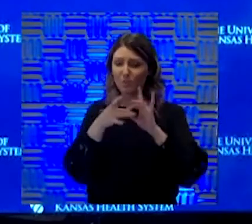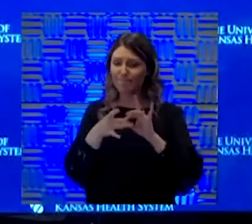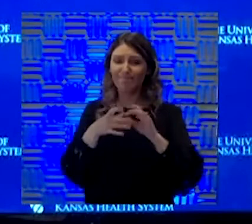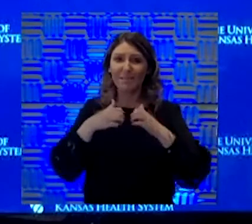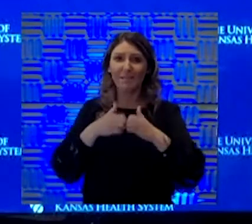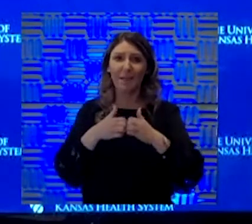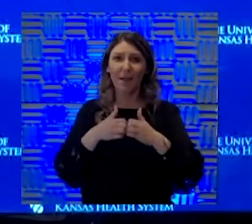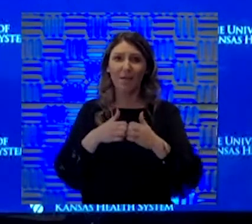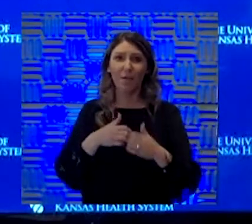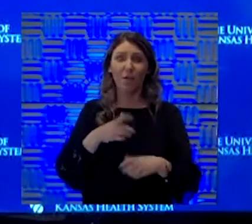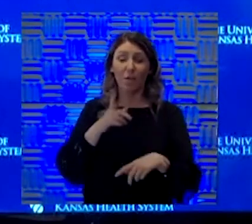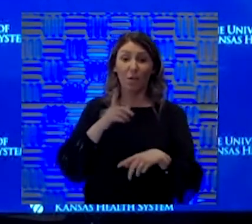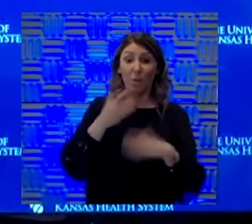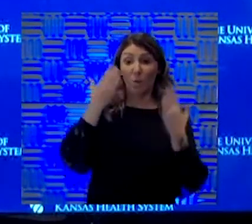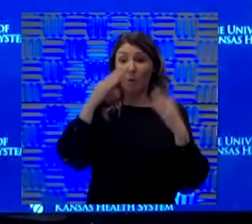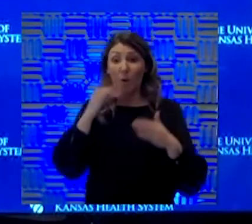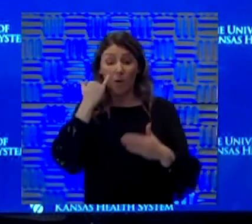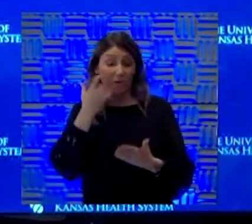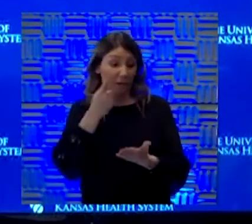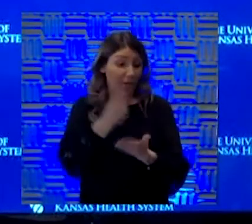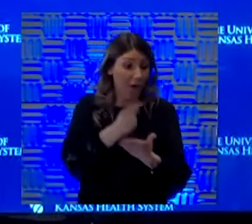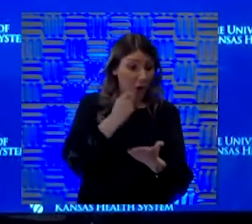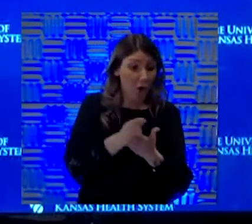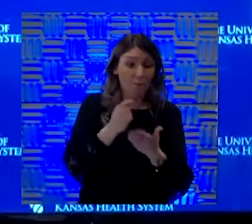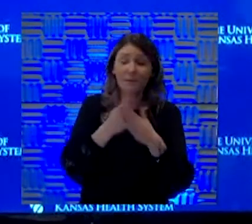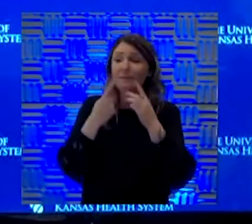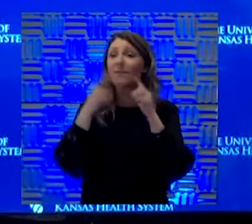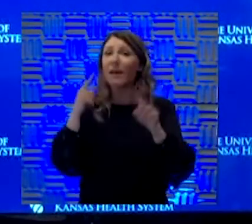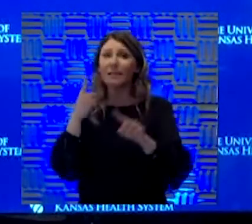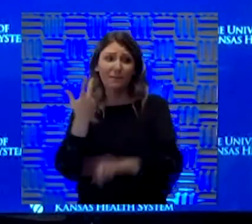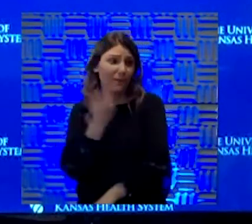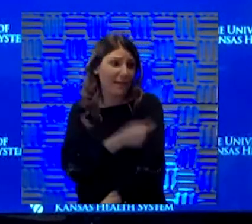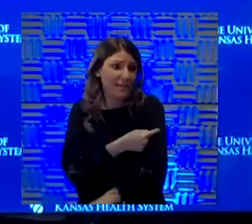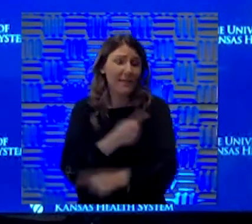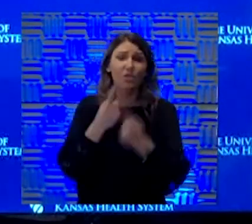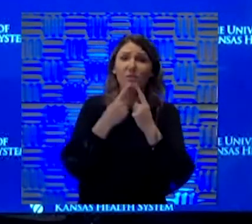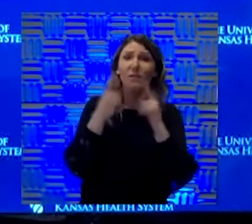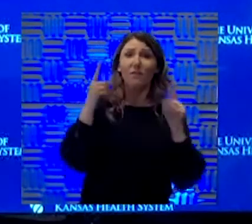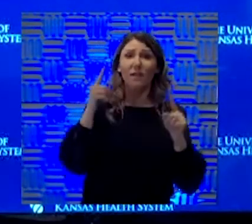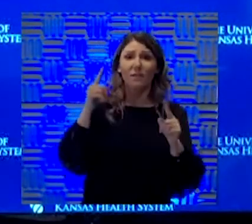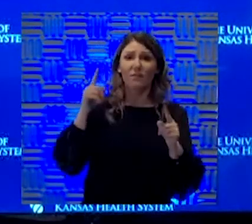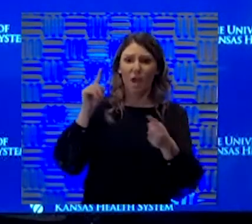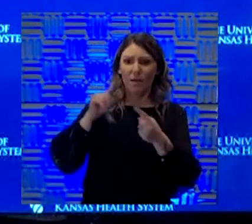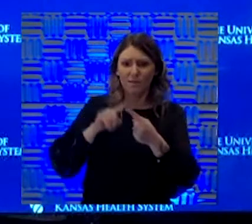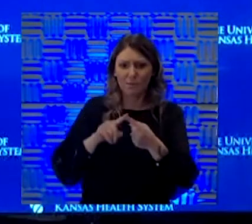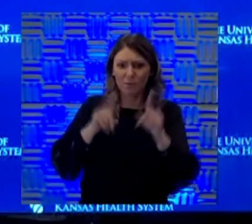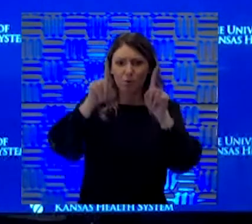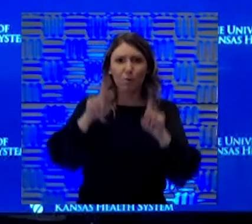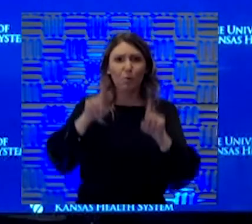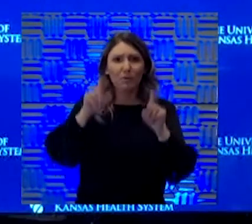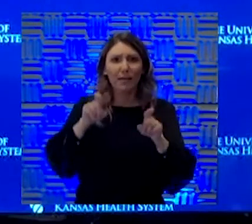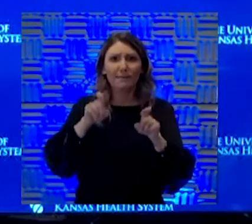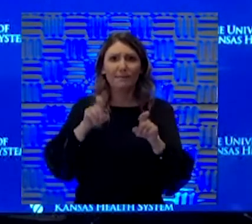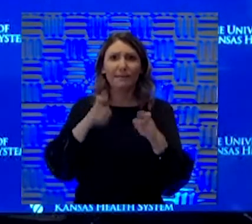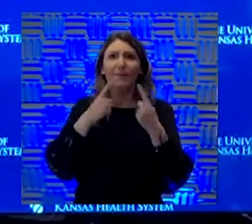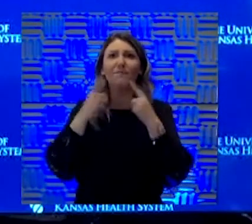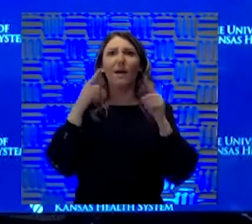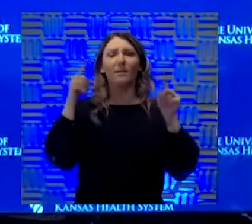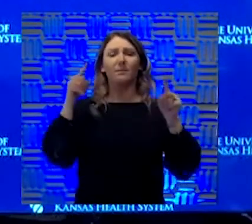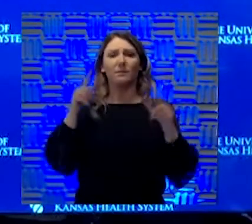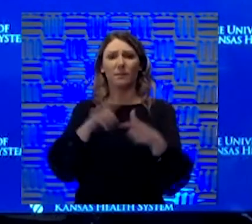can't tell if therapy is effective. You can't tell if vaccination is effective. You can't tell if anything's effective unless you can test effectively and test a